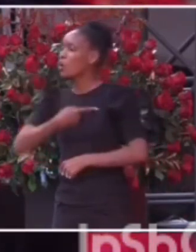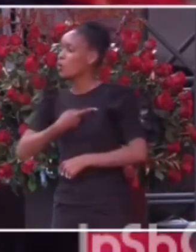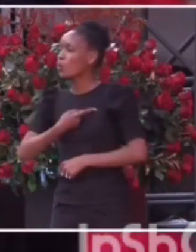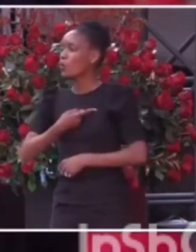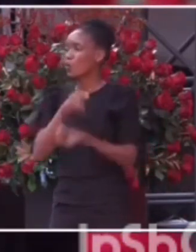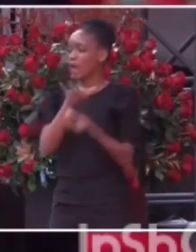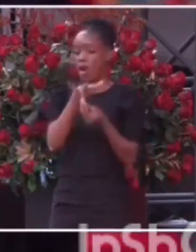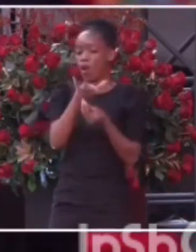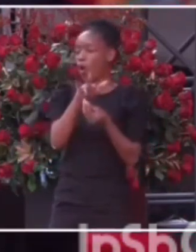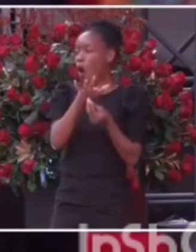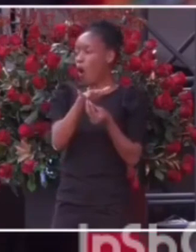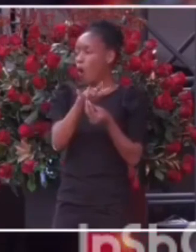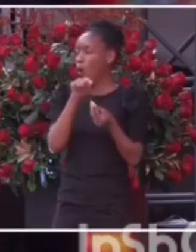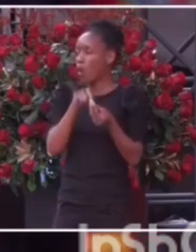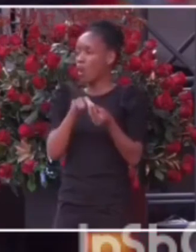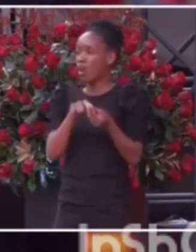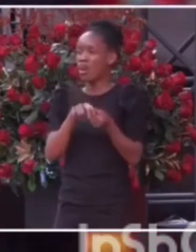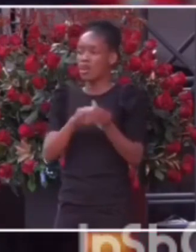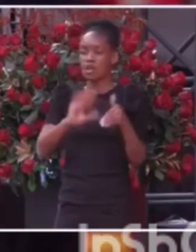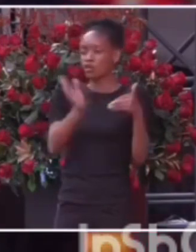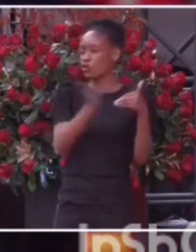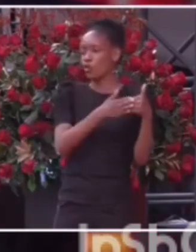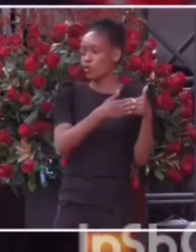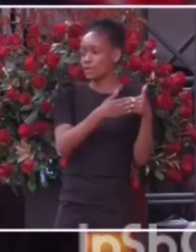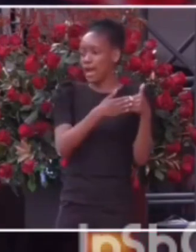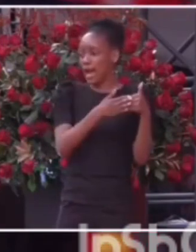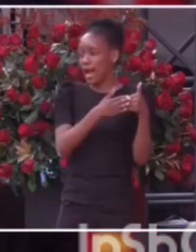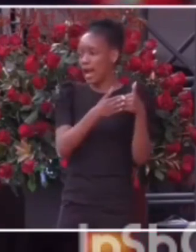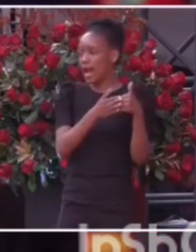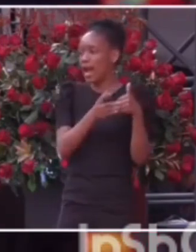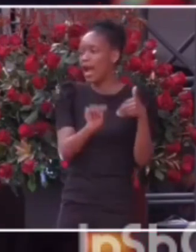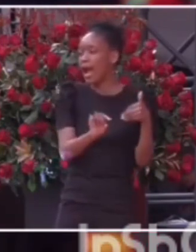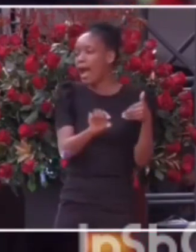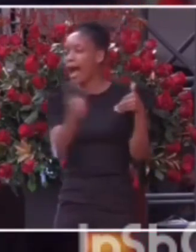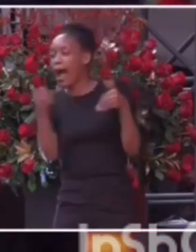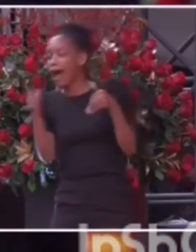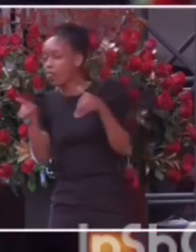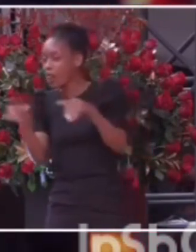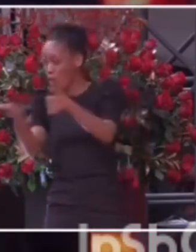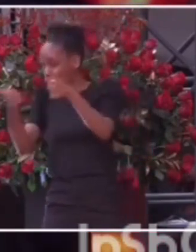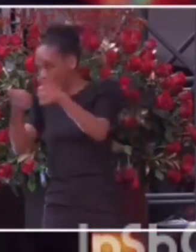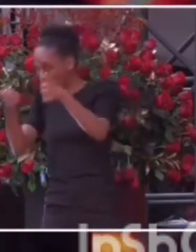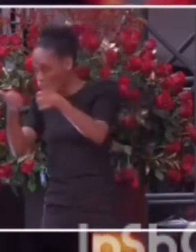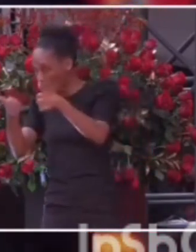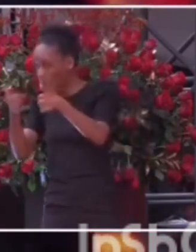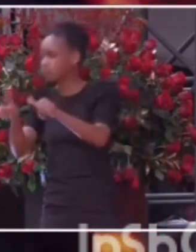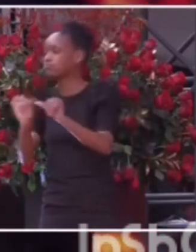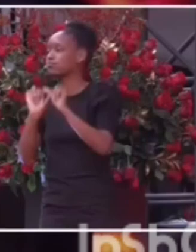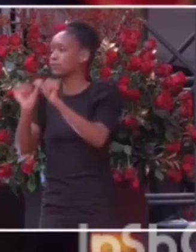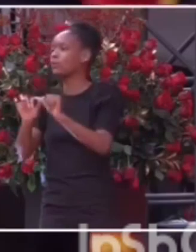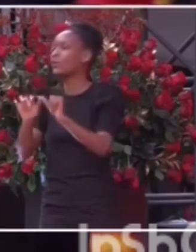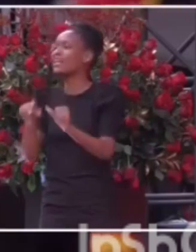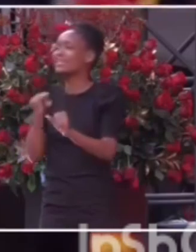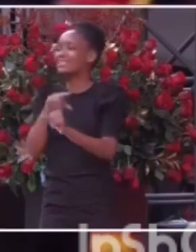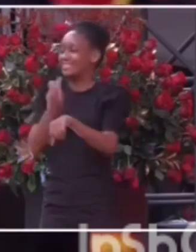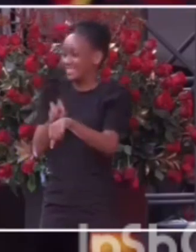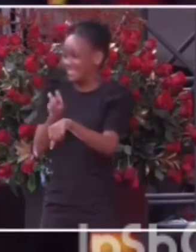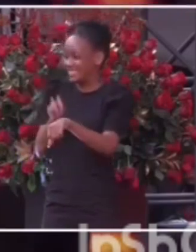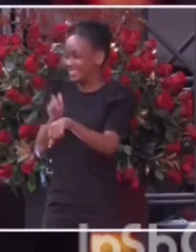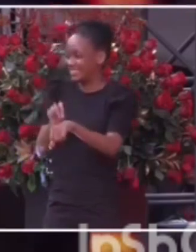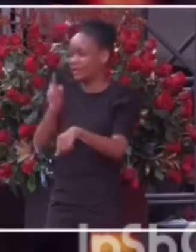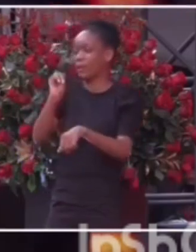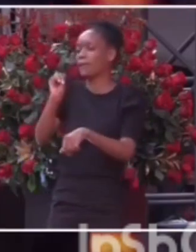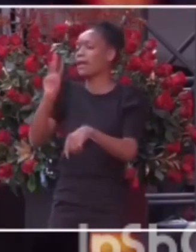power stations until just transition produce equivalent megawatts to the same